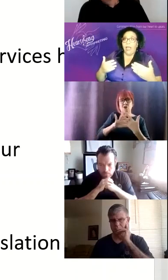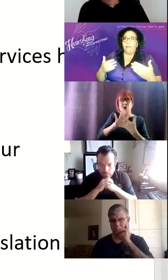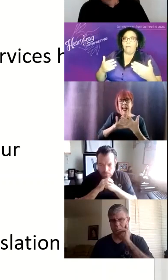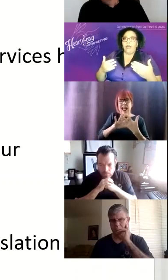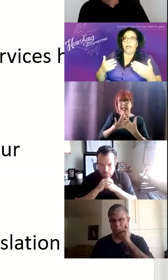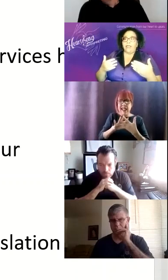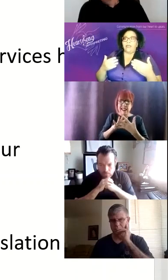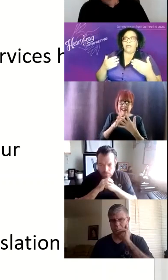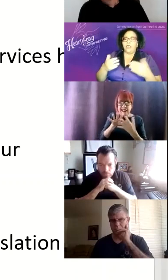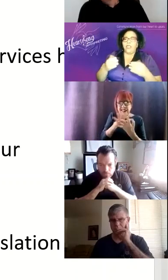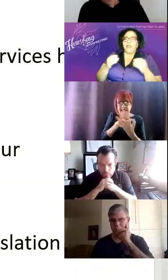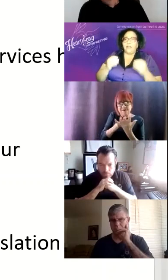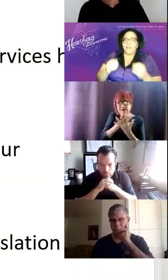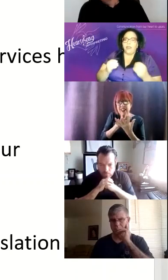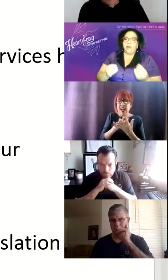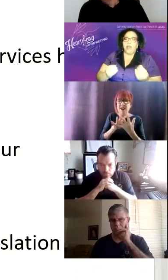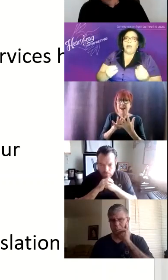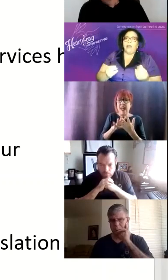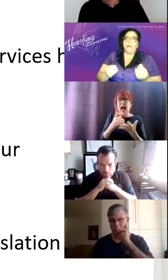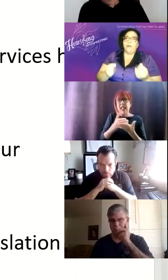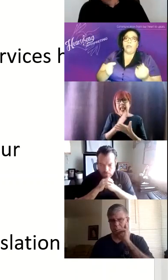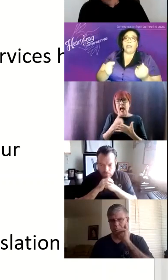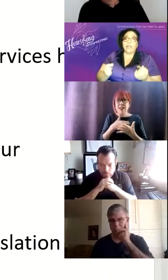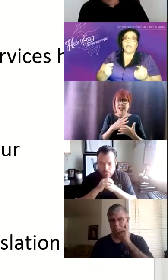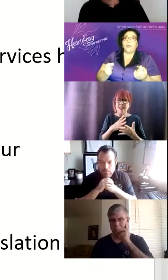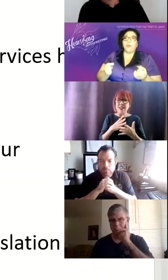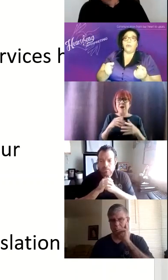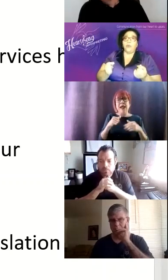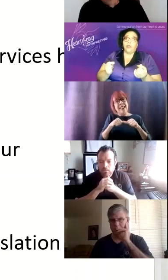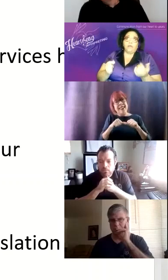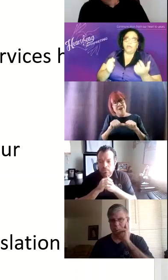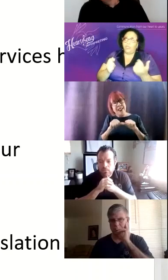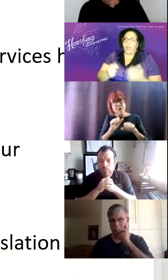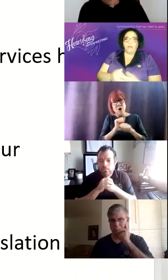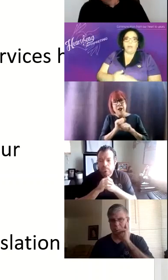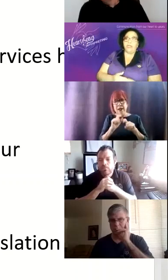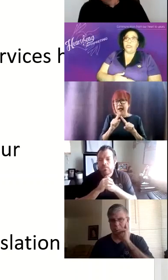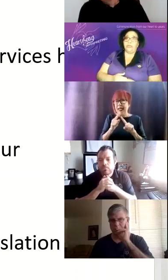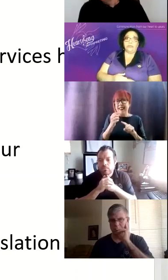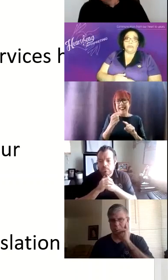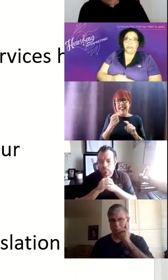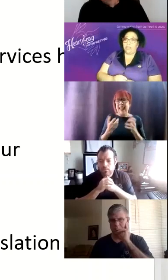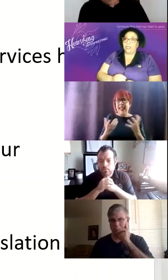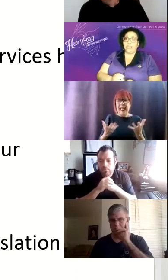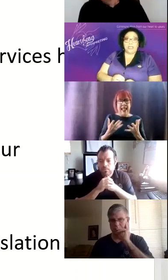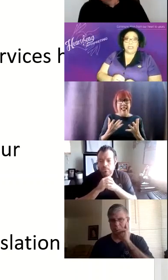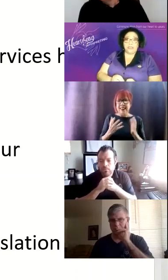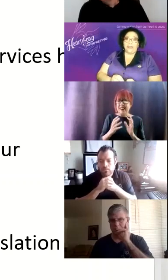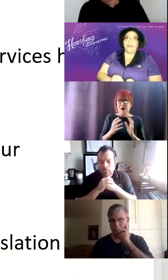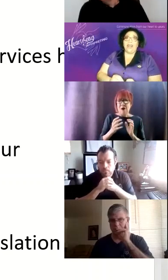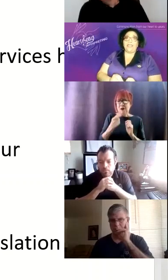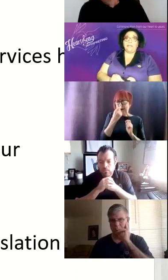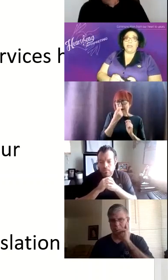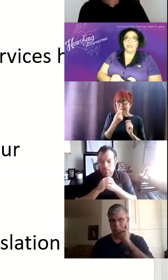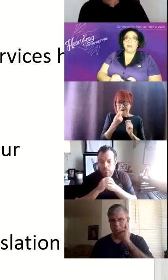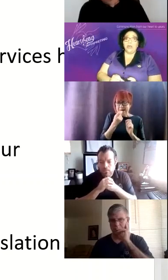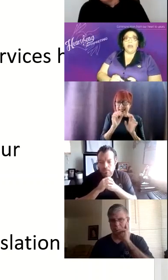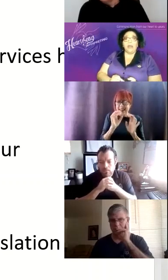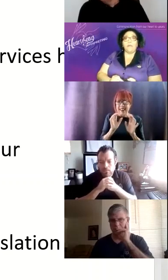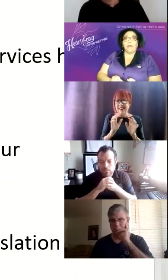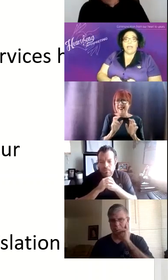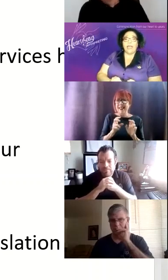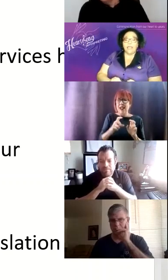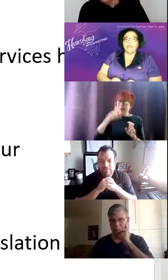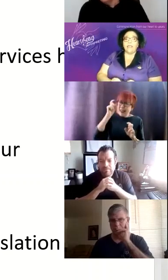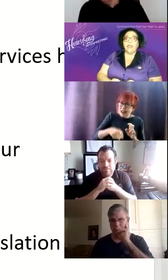working, but it's such a thin gray area that we really need to check our P's and Q's, cross our T's, dot our I's, and make sure we know